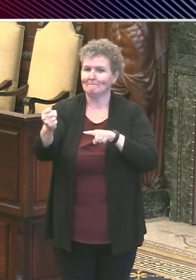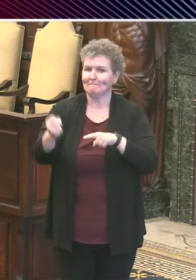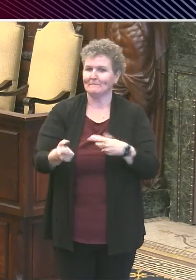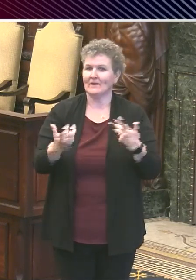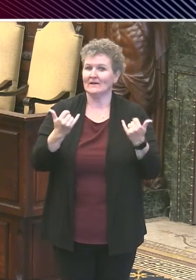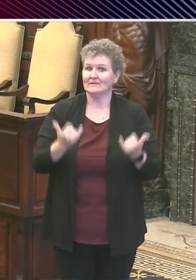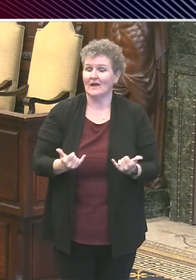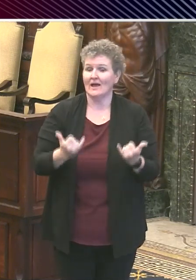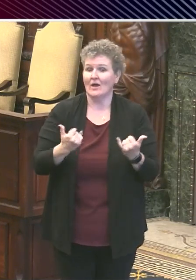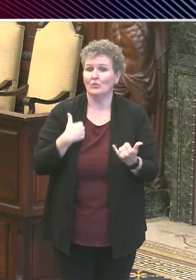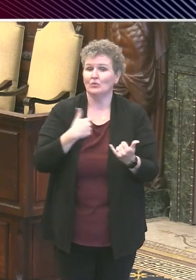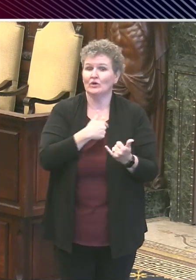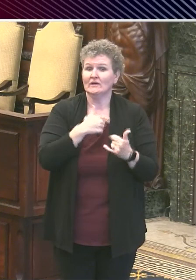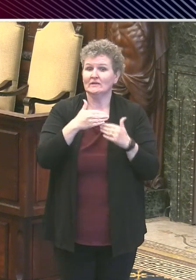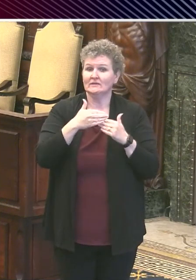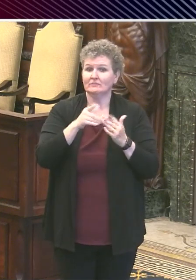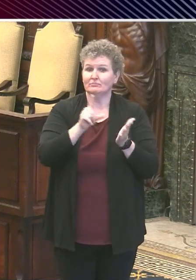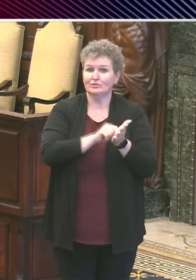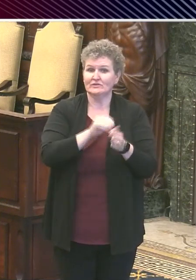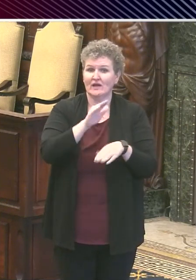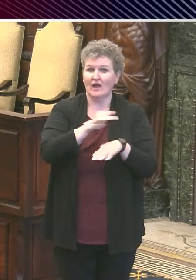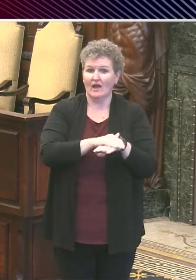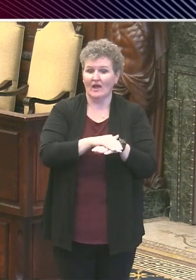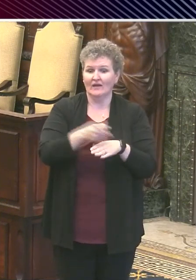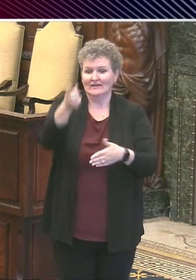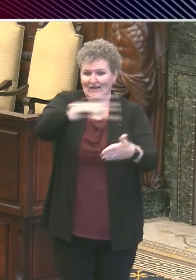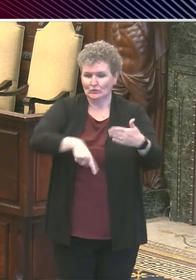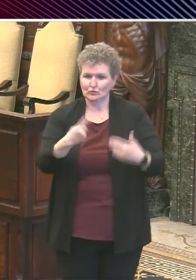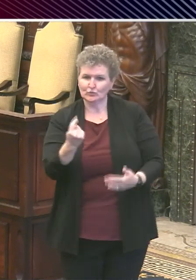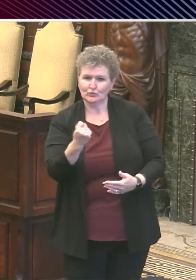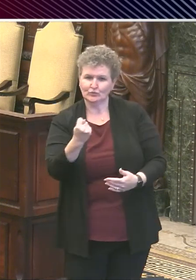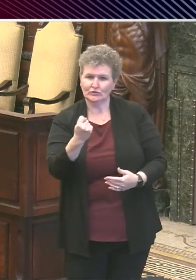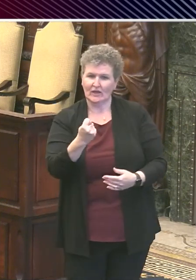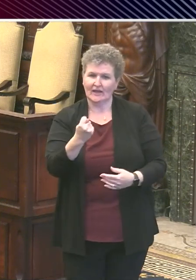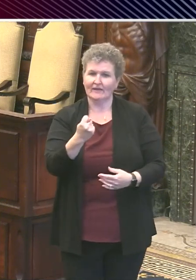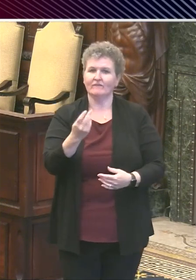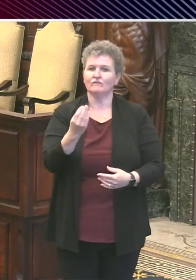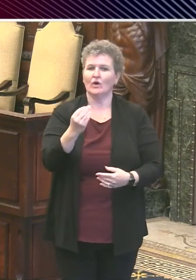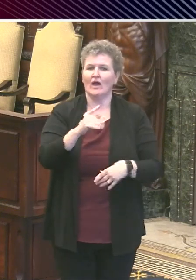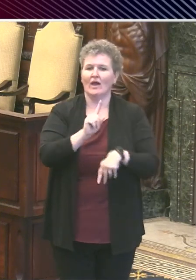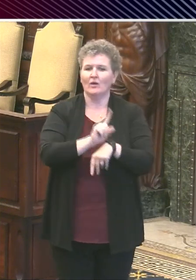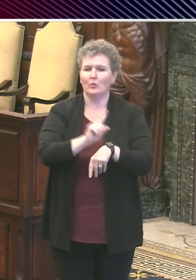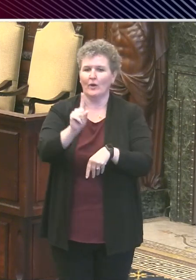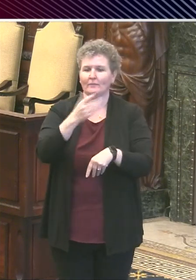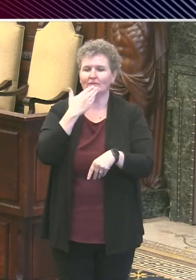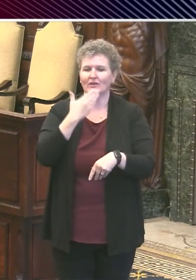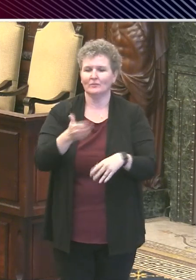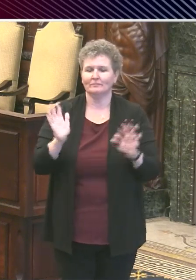avail will be on Tuesday, July 14th at 1 p.m. Thank you.